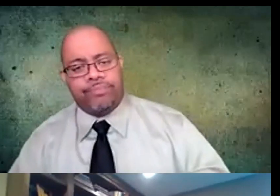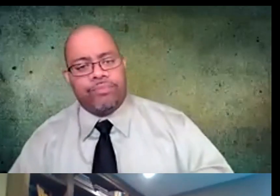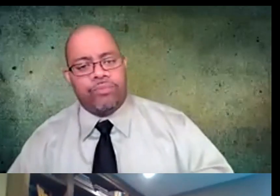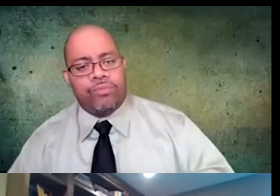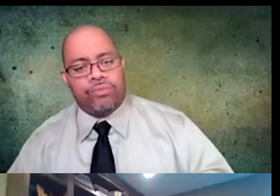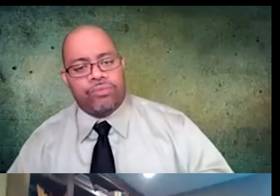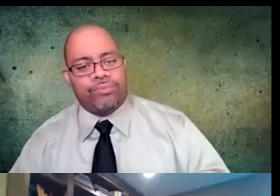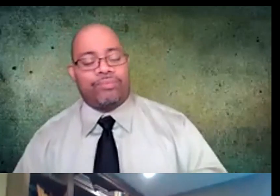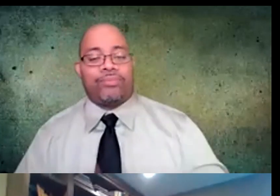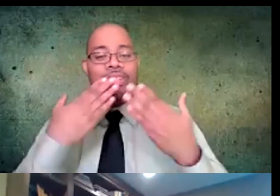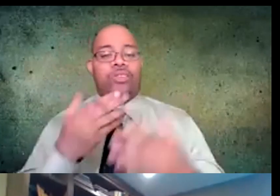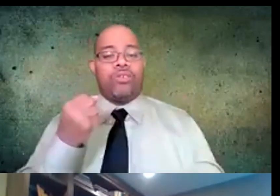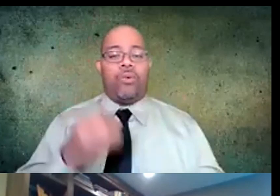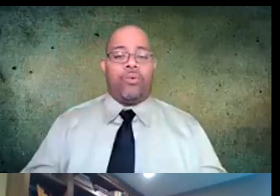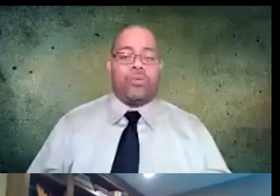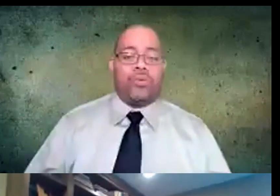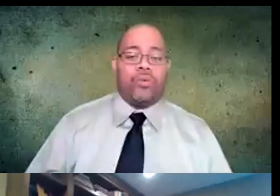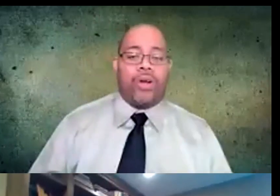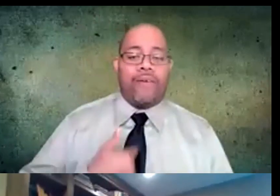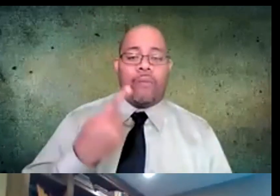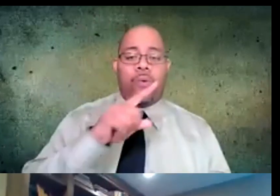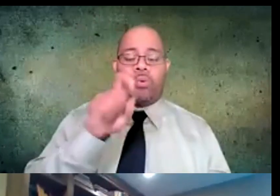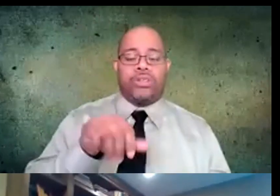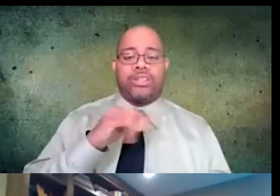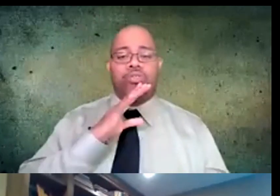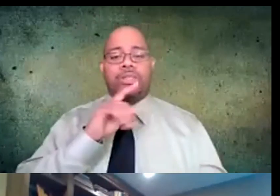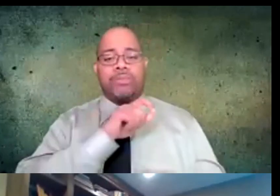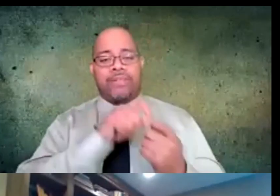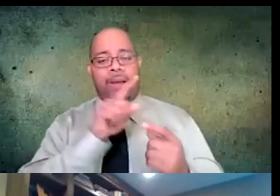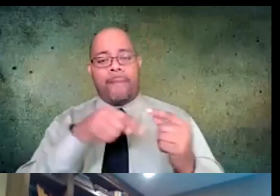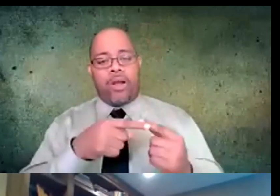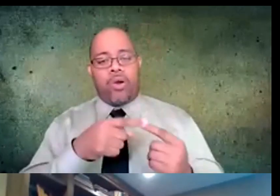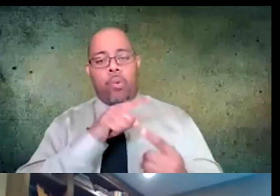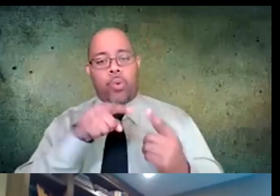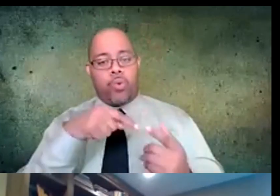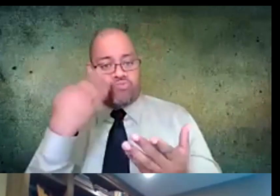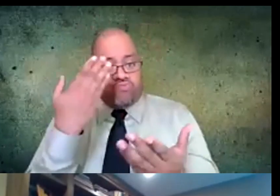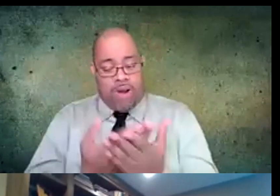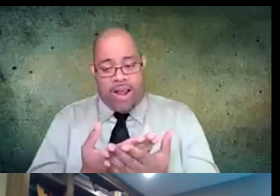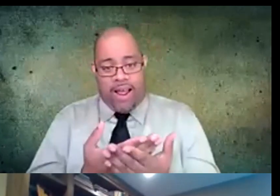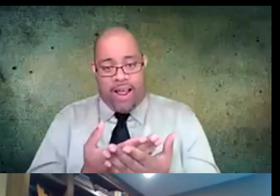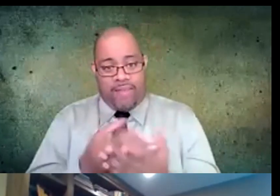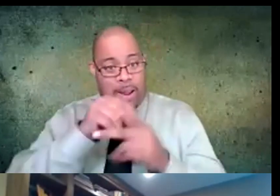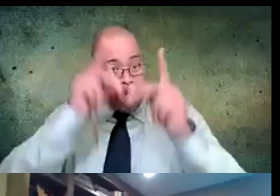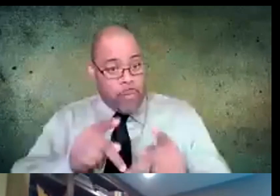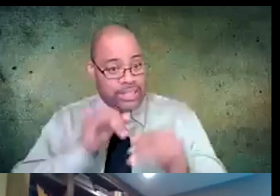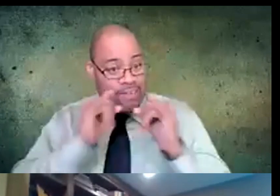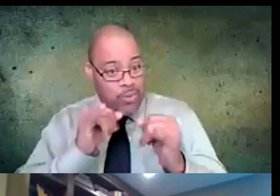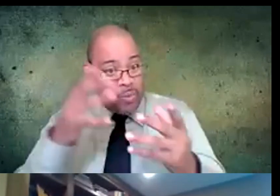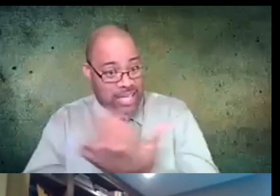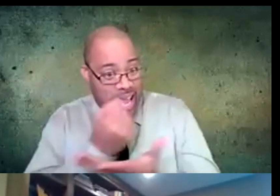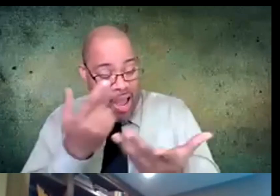Perfect, thank you. So we have another question here which talks specifically about once you land an in-person interview. So I guess what are